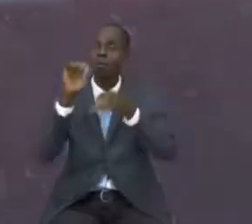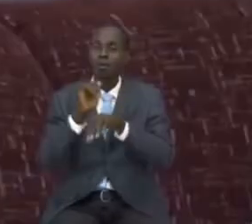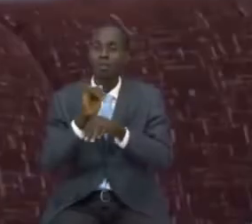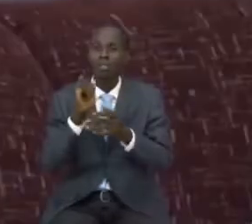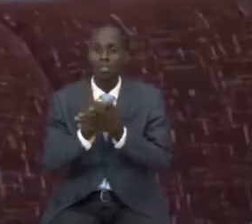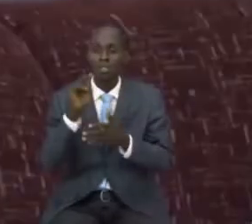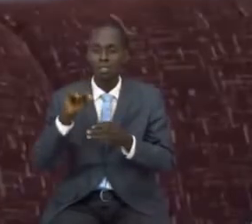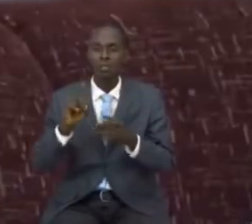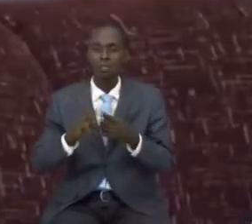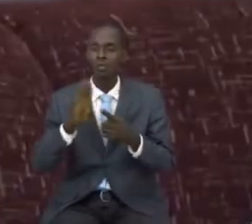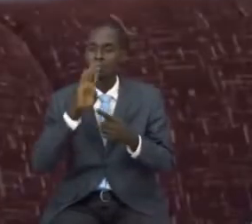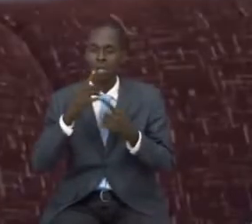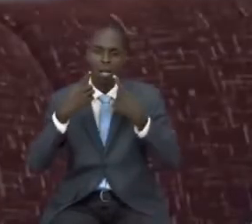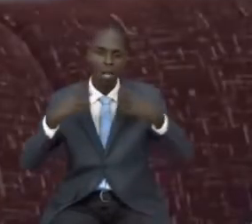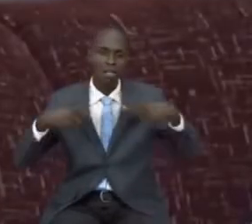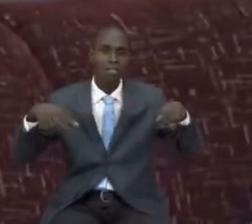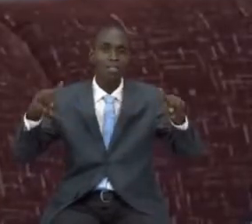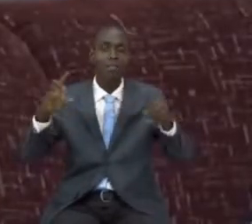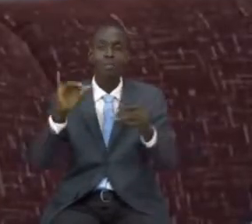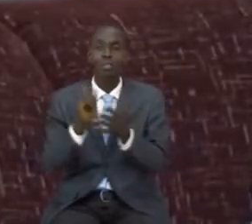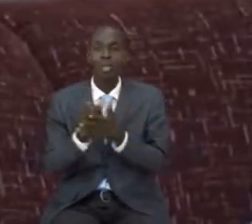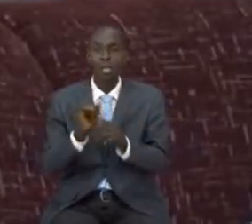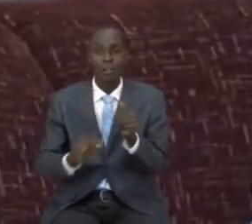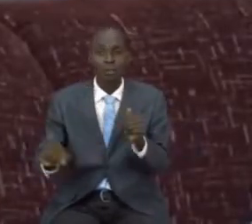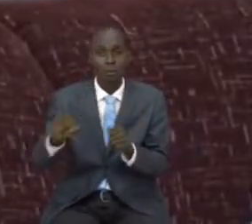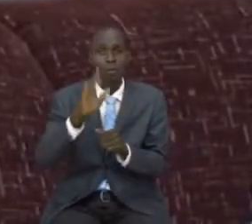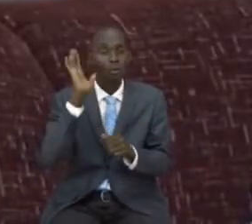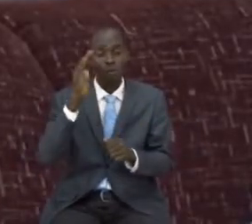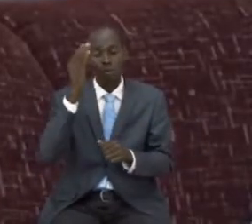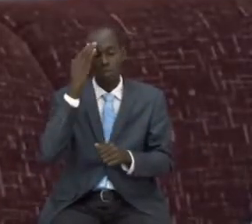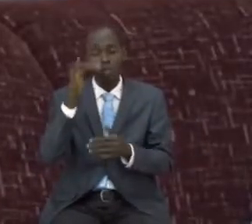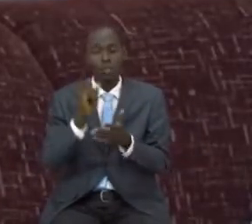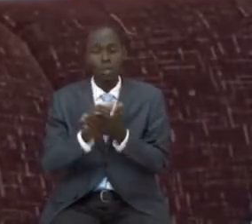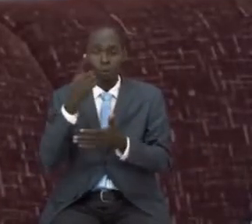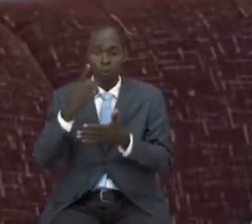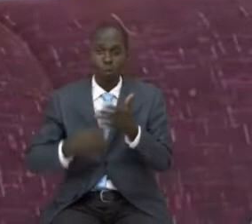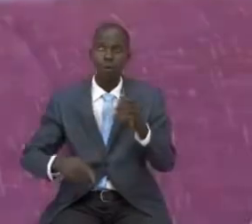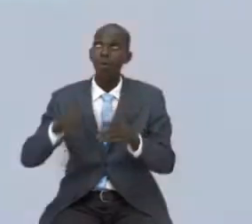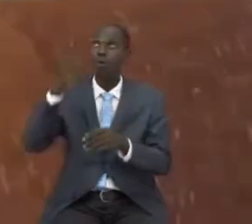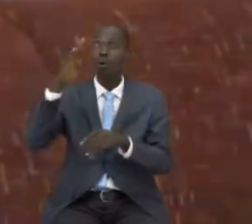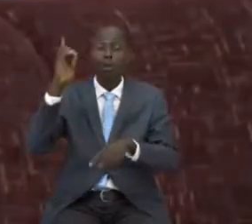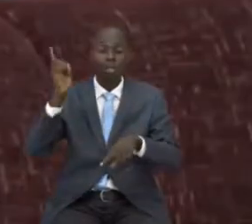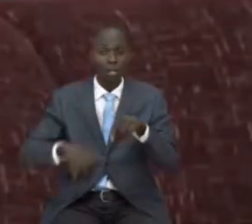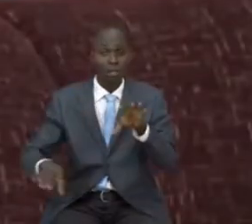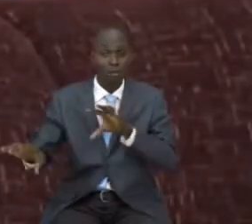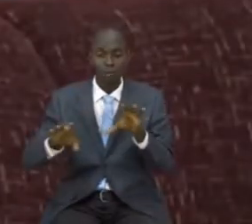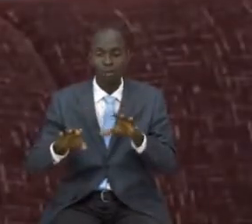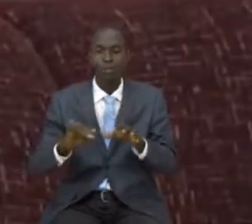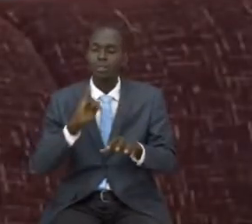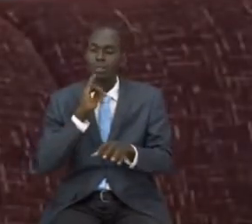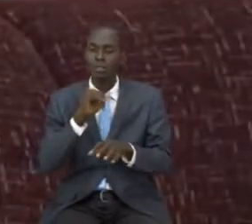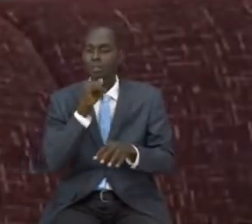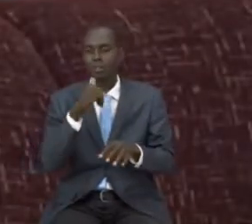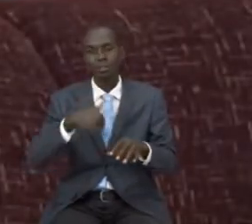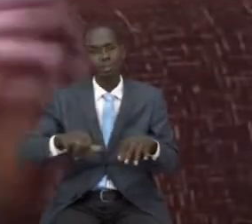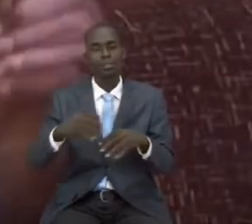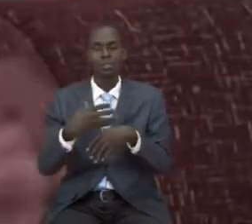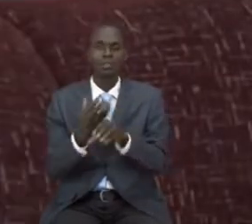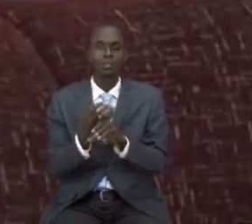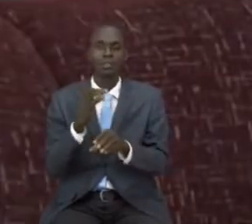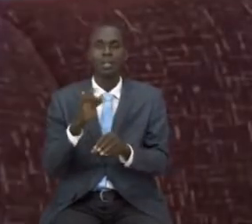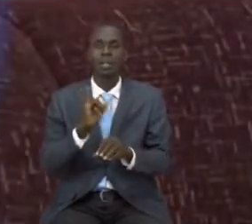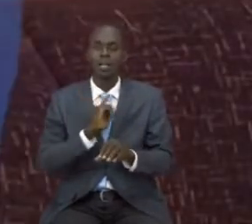so that everyone should know that word, that what God cannot do does not exist. Yes, I need to thank God for the life of